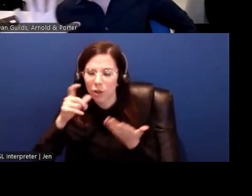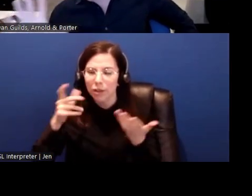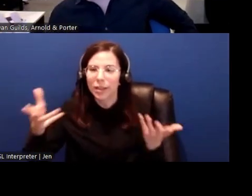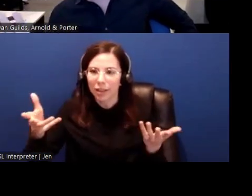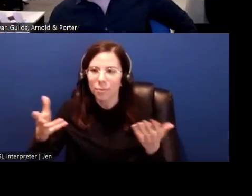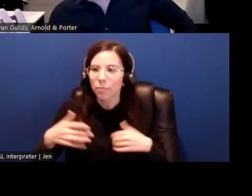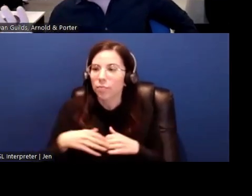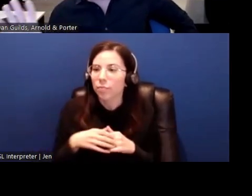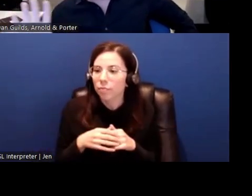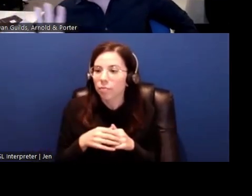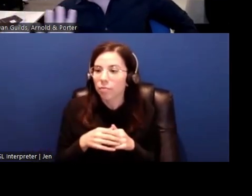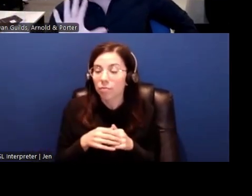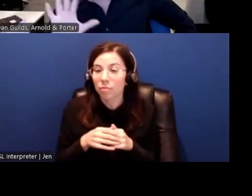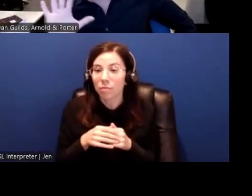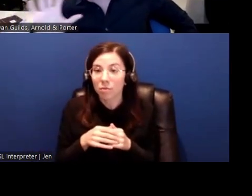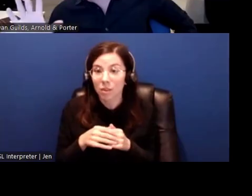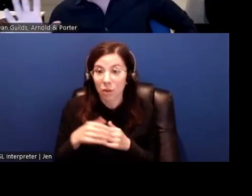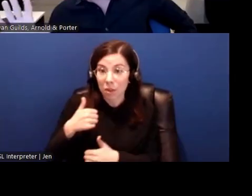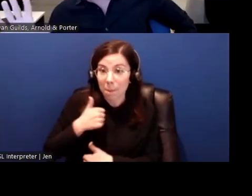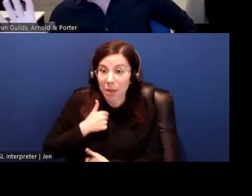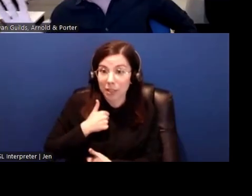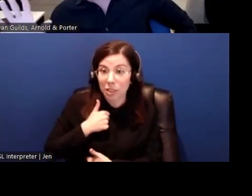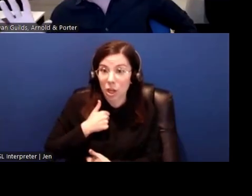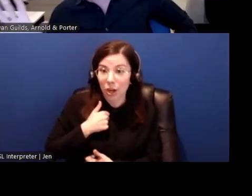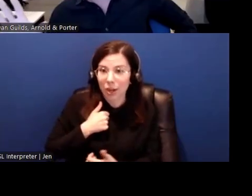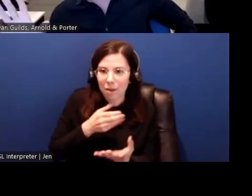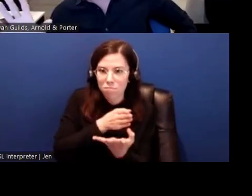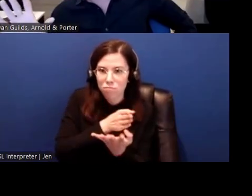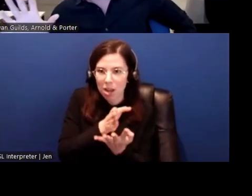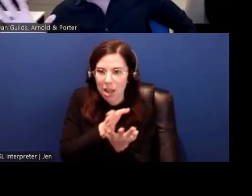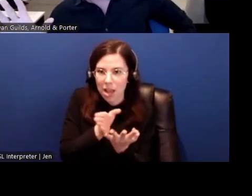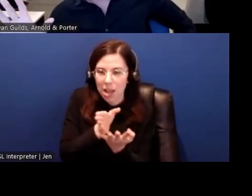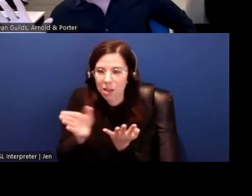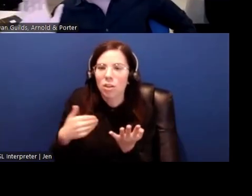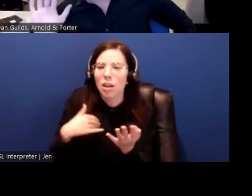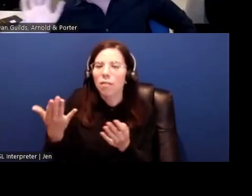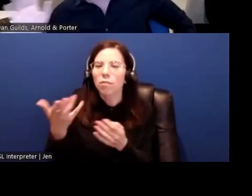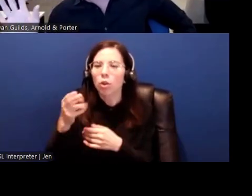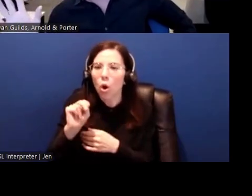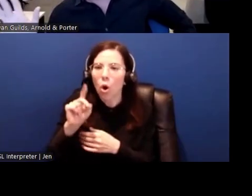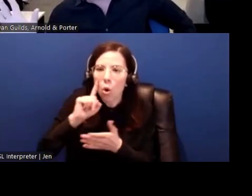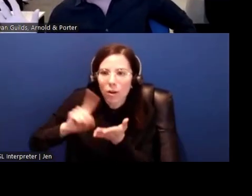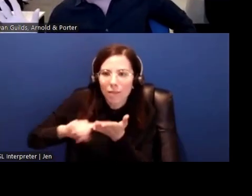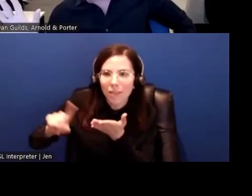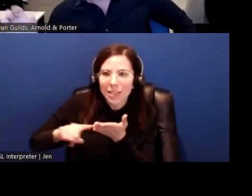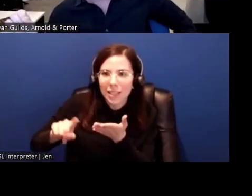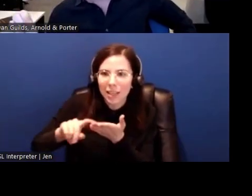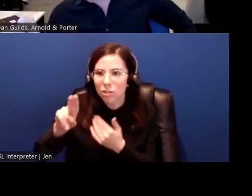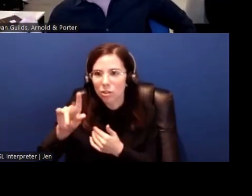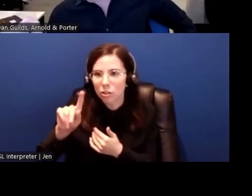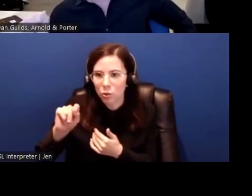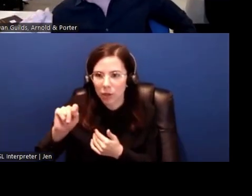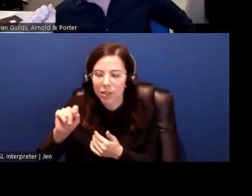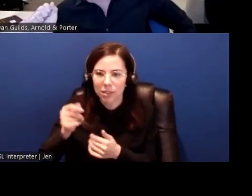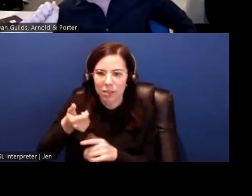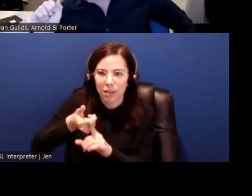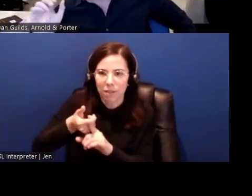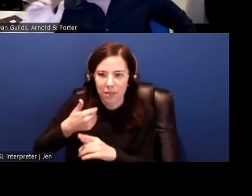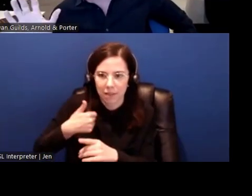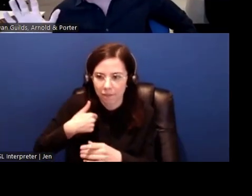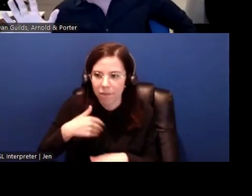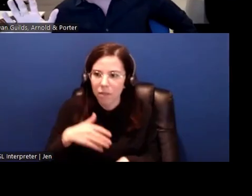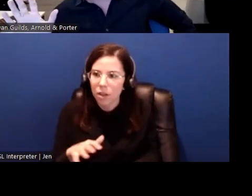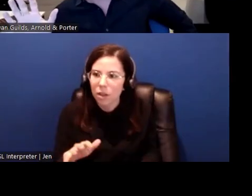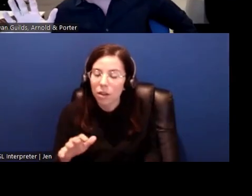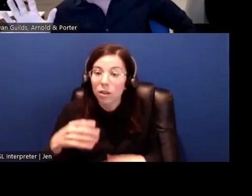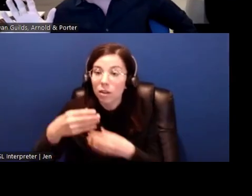each of the branches has a military investigative unit, right? And you probably have heard of these. There is the